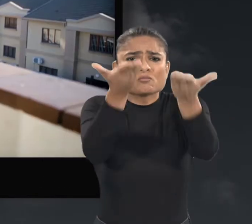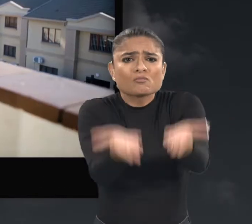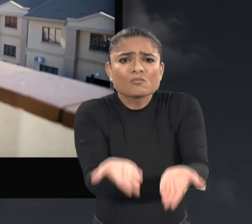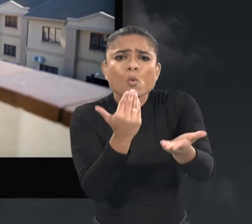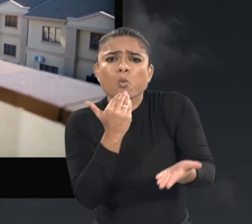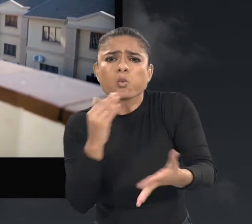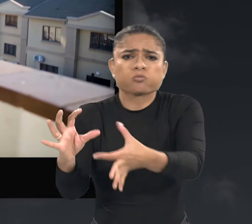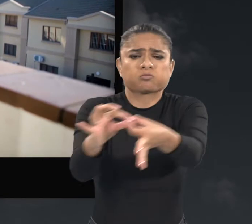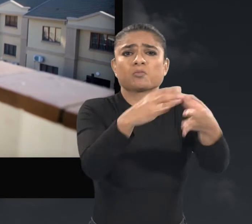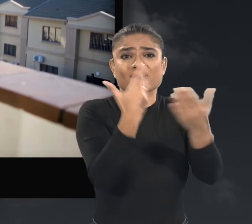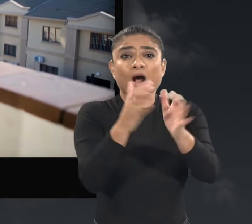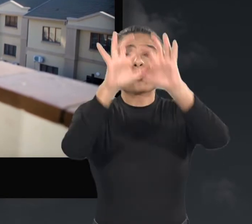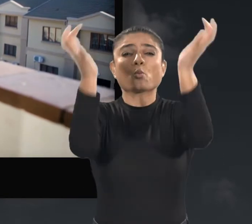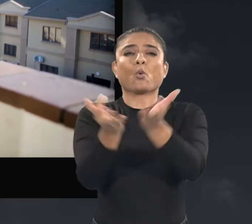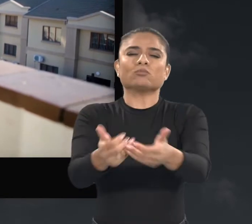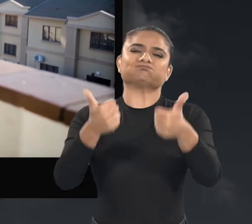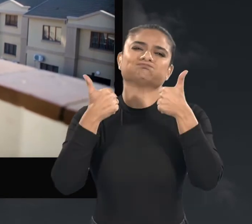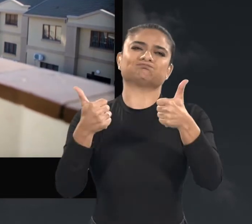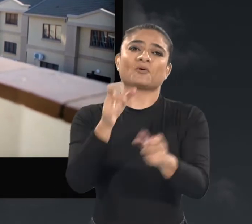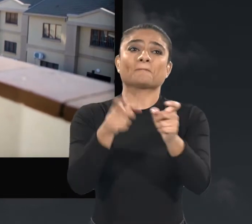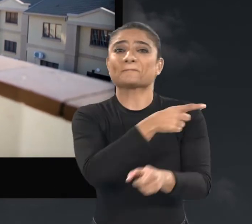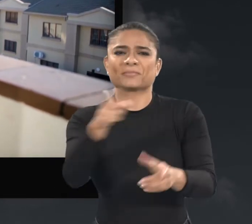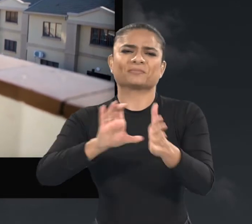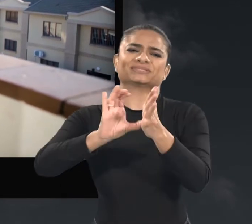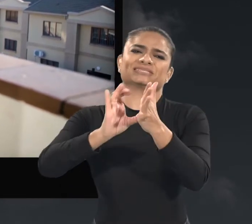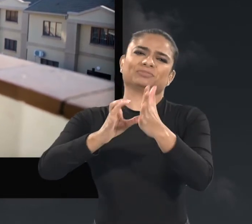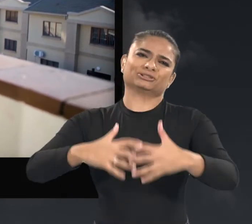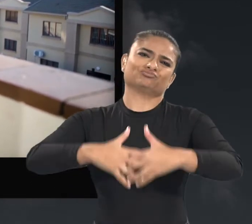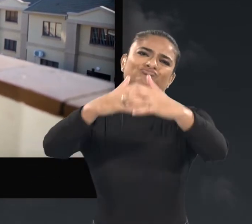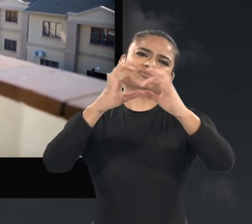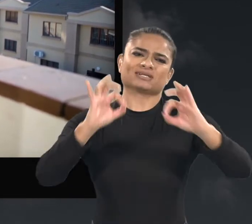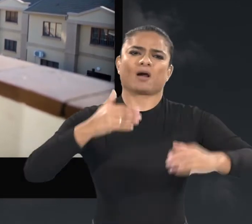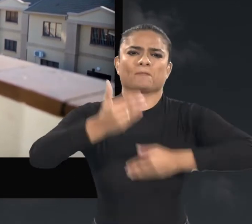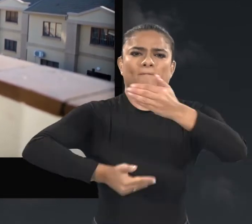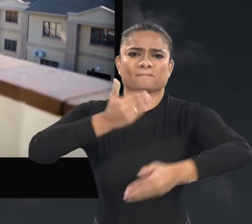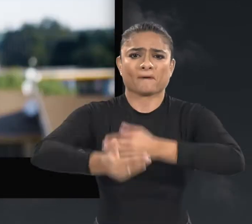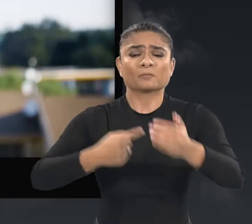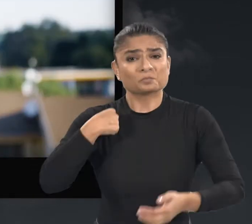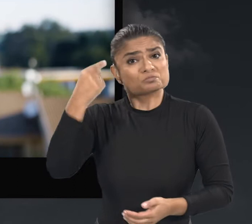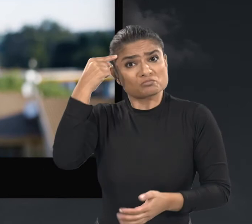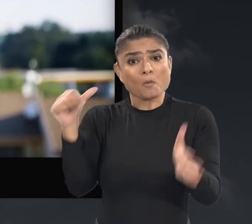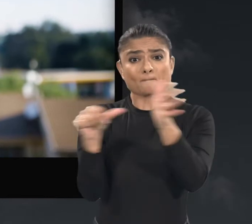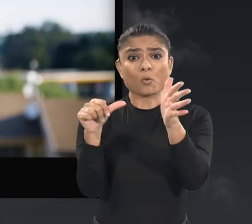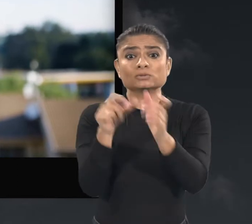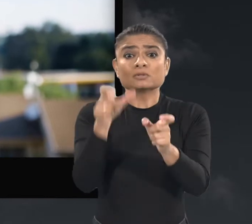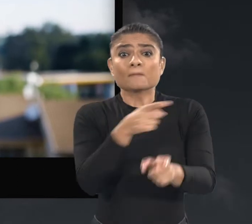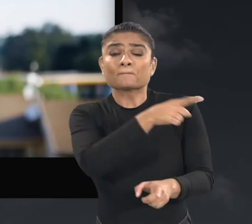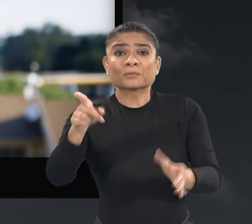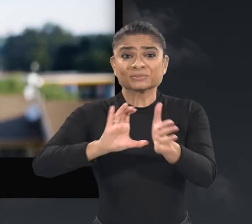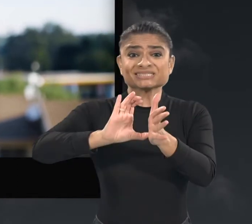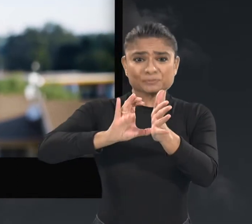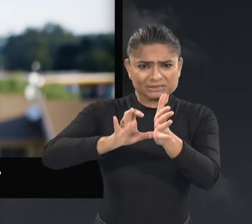For us to kind of make a better world for people with all disabilities, I think it's important that we put people